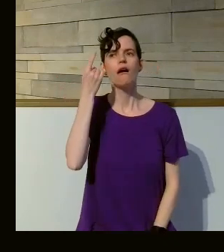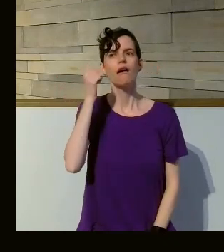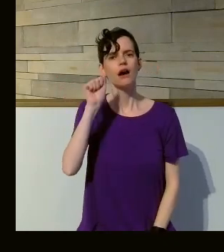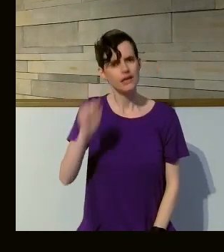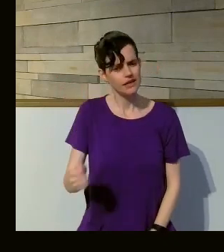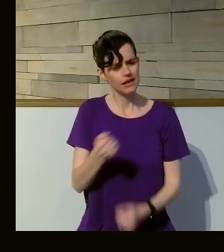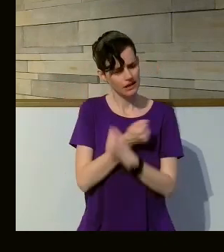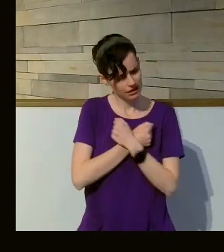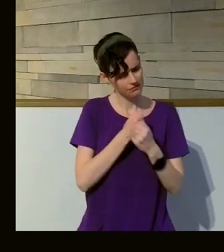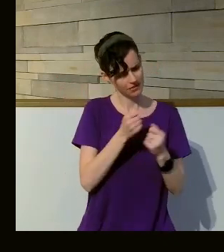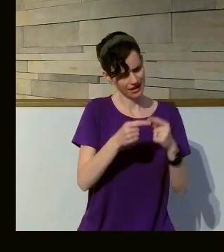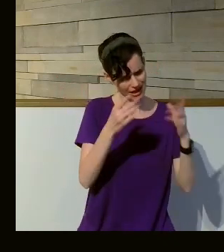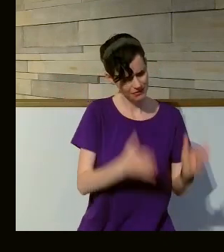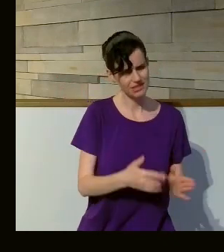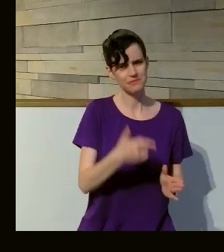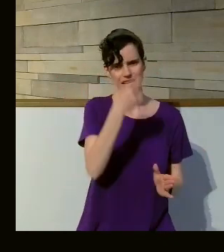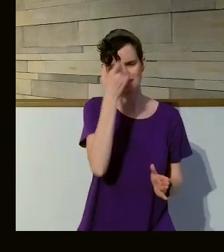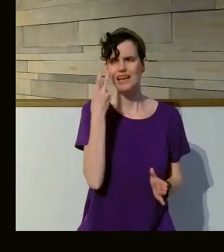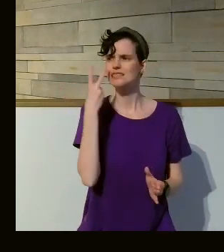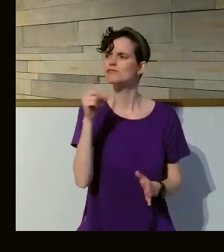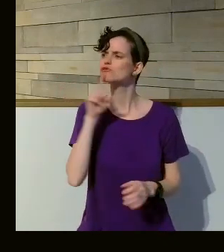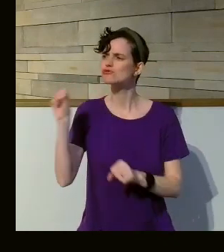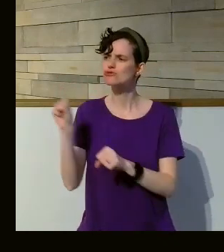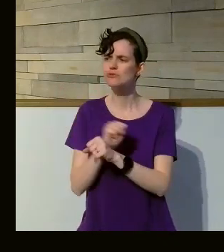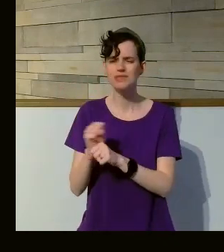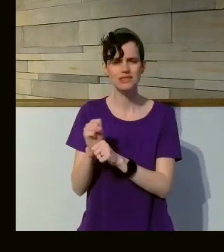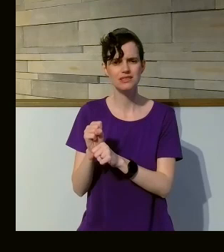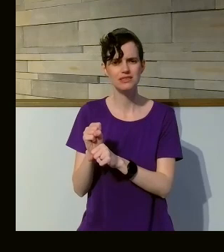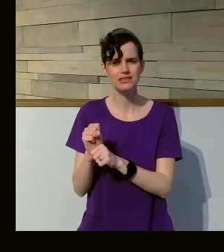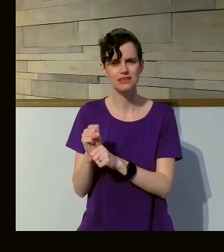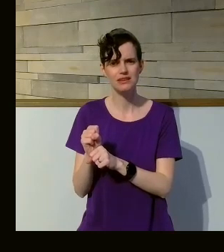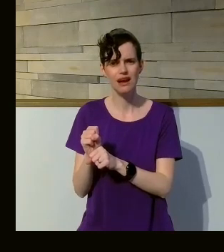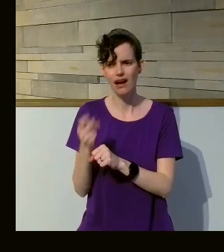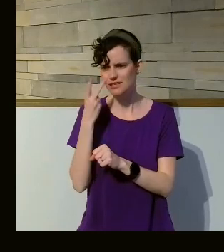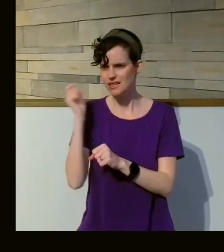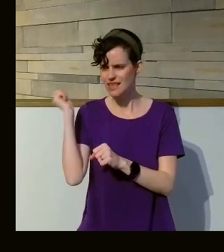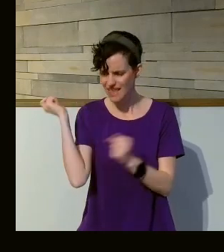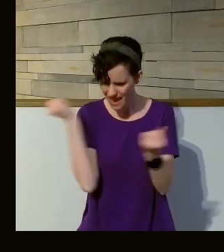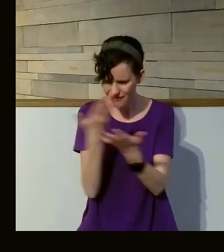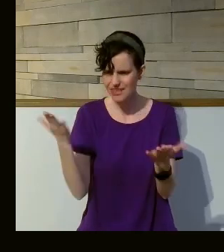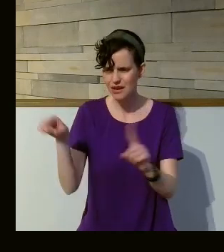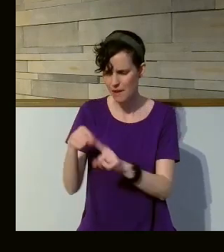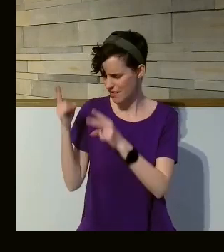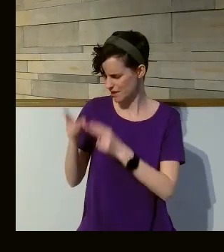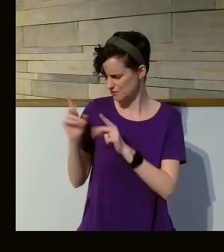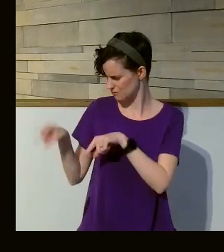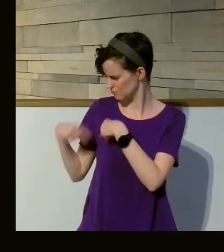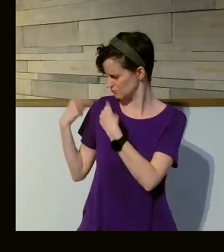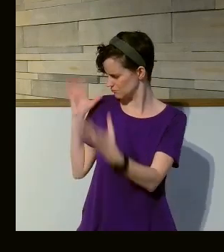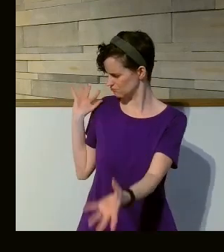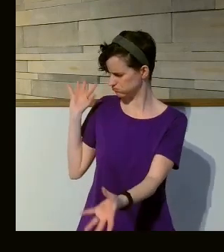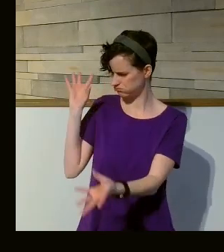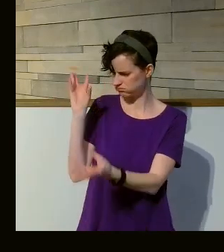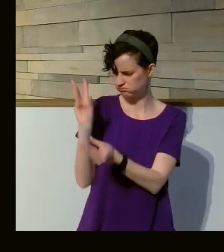my enemies because I see reality. I see all of history, past and